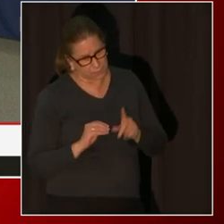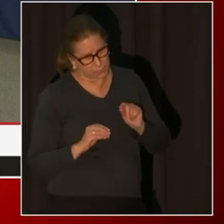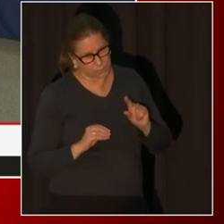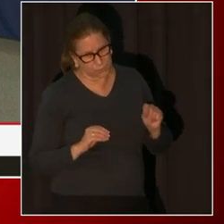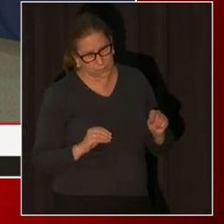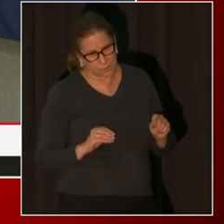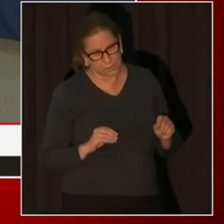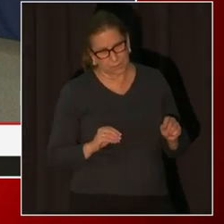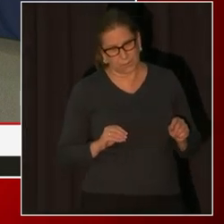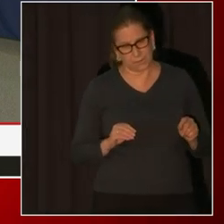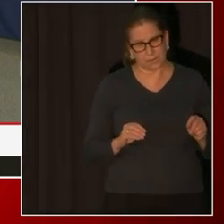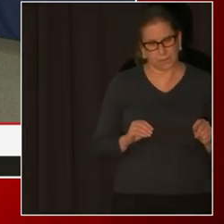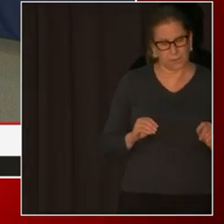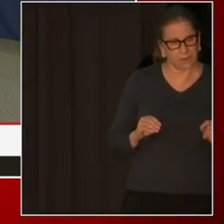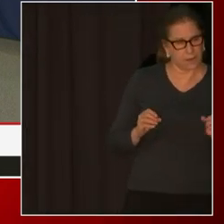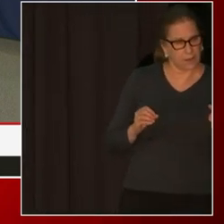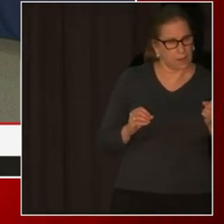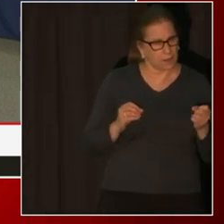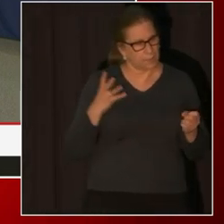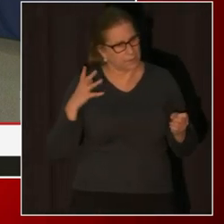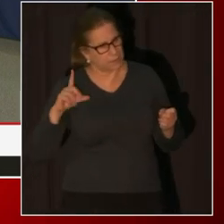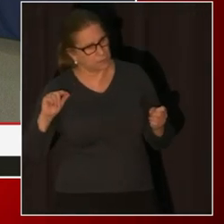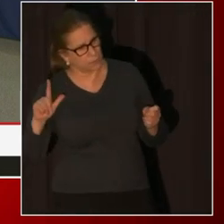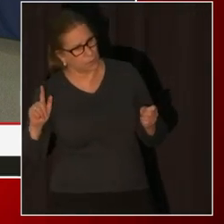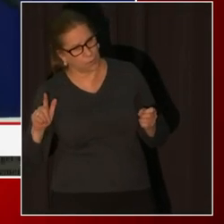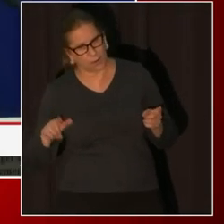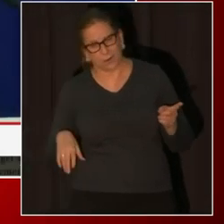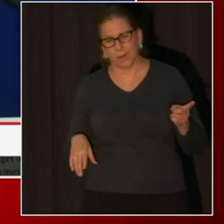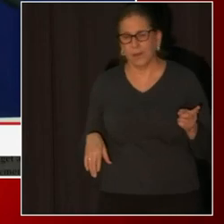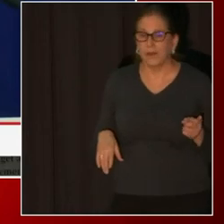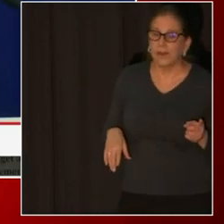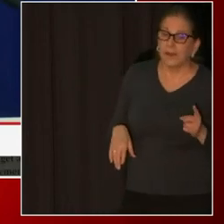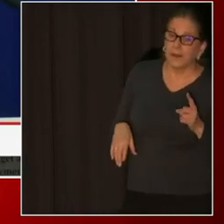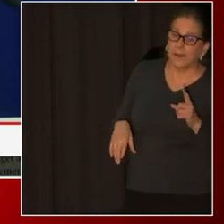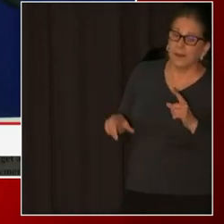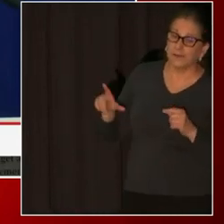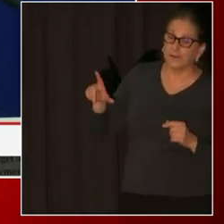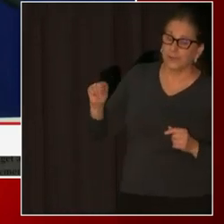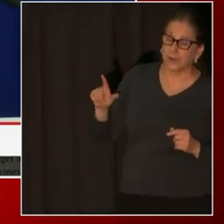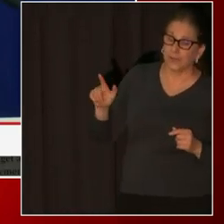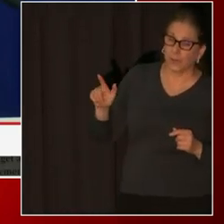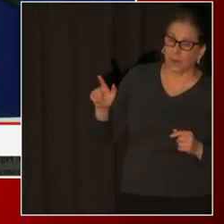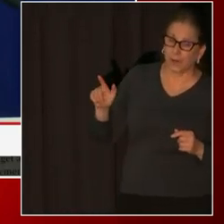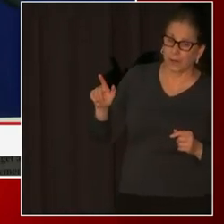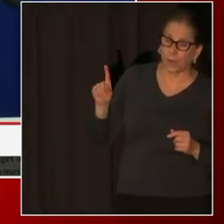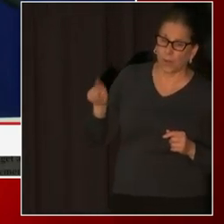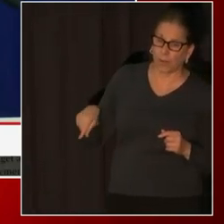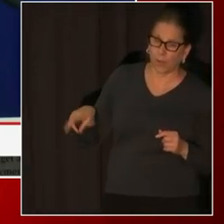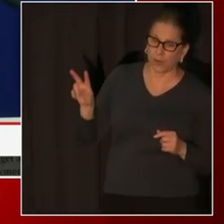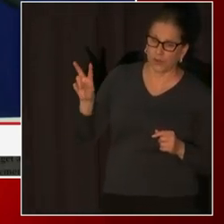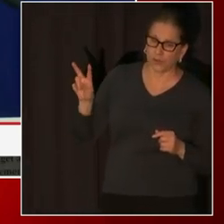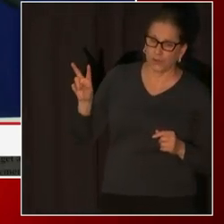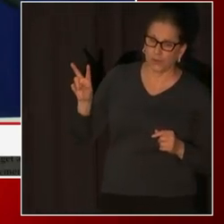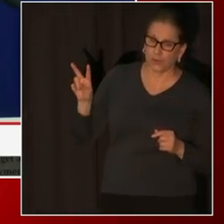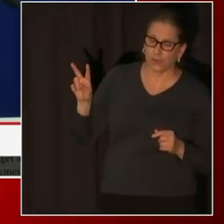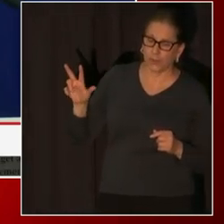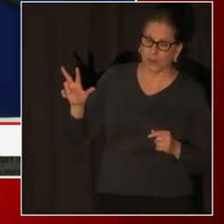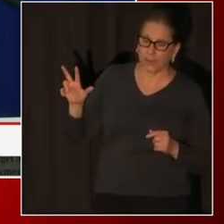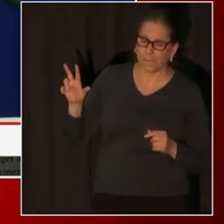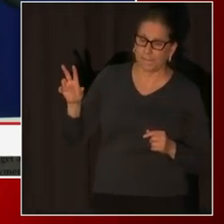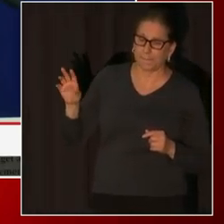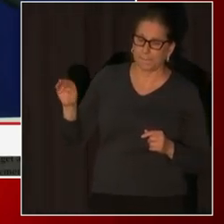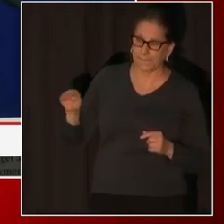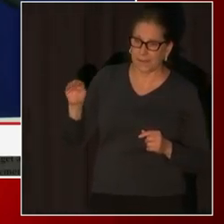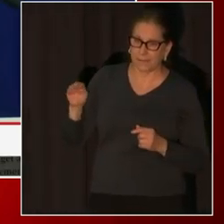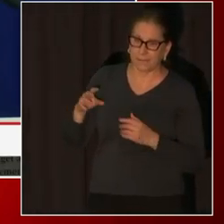2021? The 21 budget is $1.23 million less than the 20 budget.